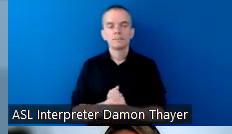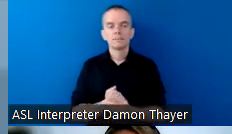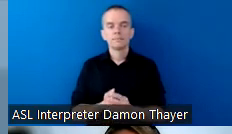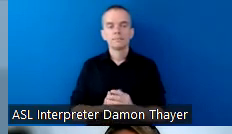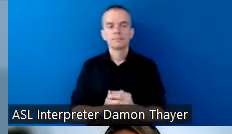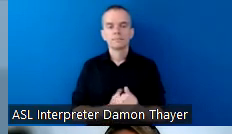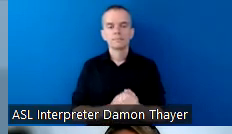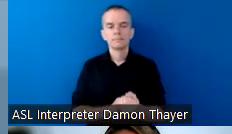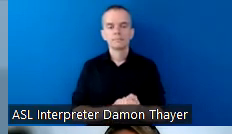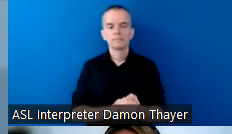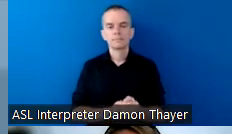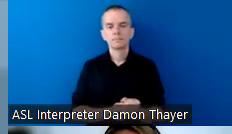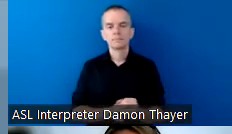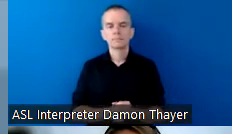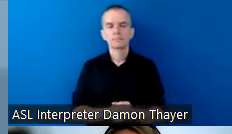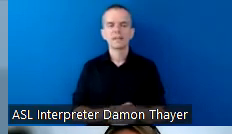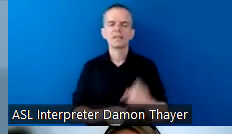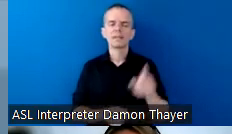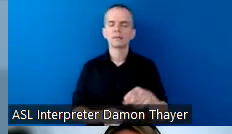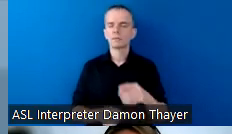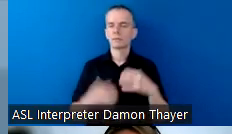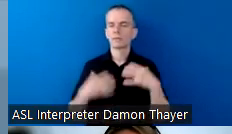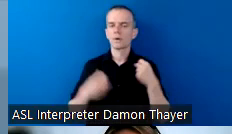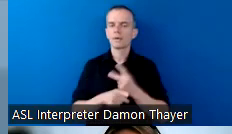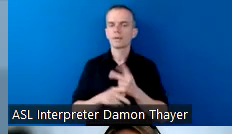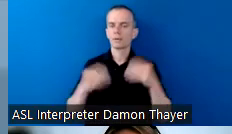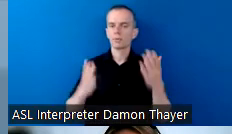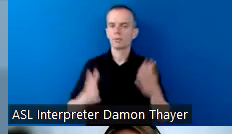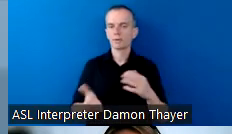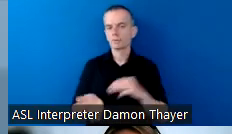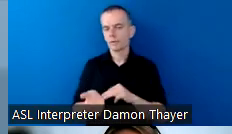Let's see here. And I think here the role of healthcare providers, I